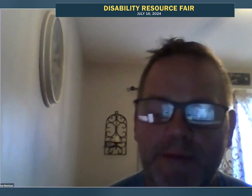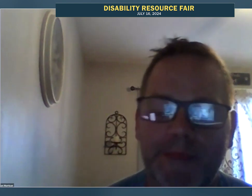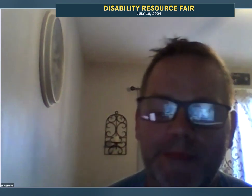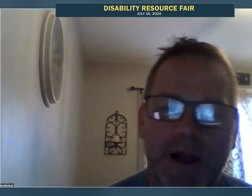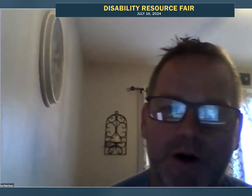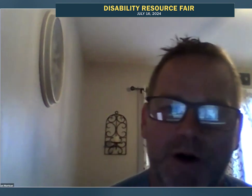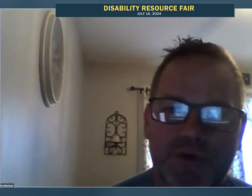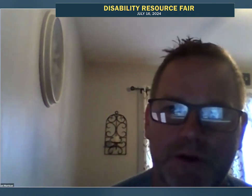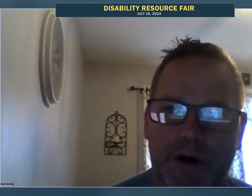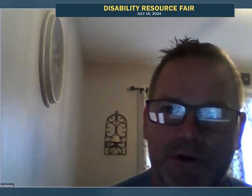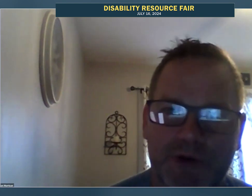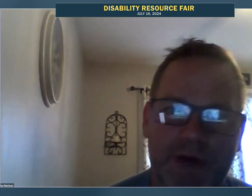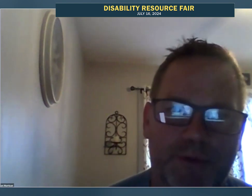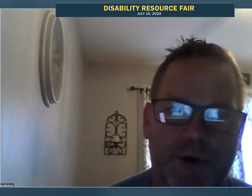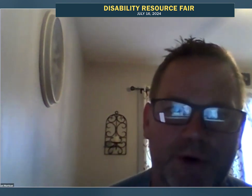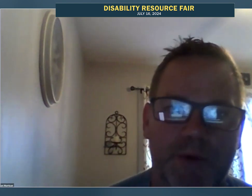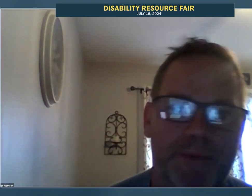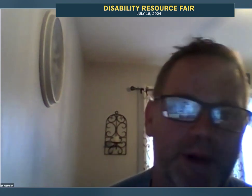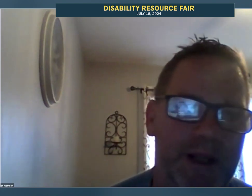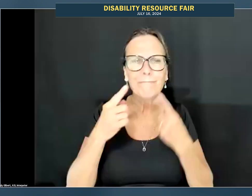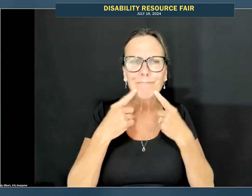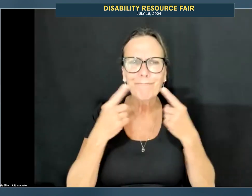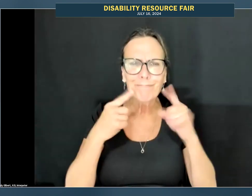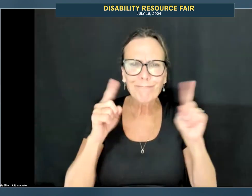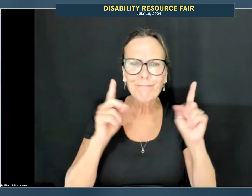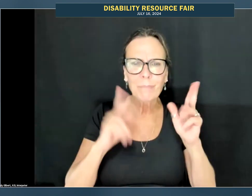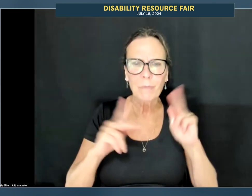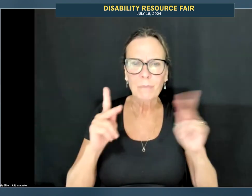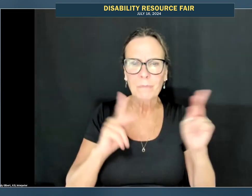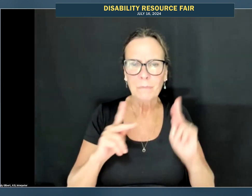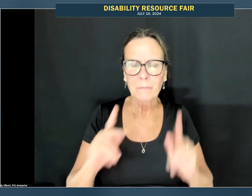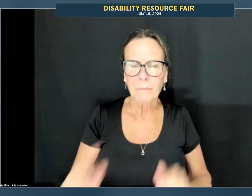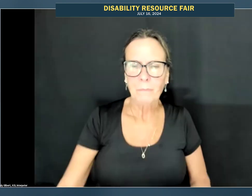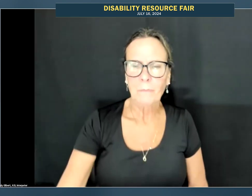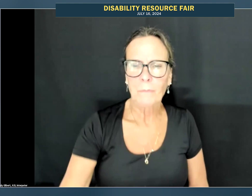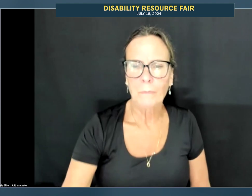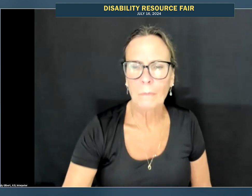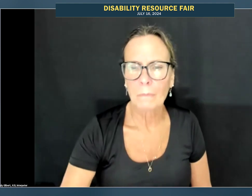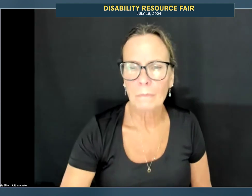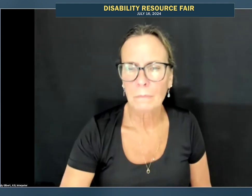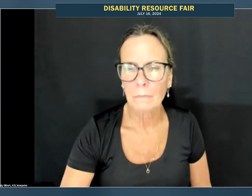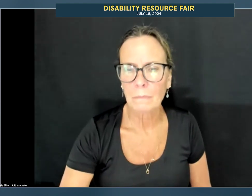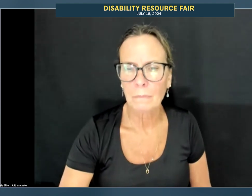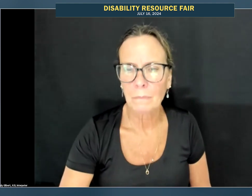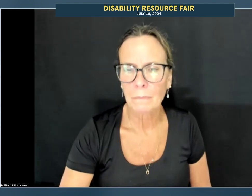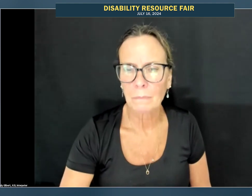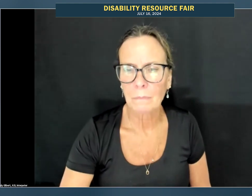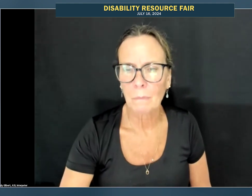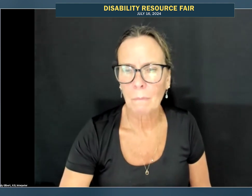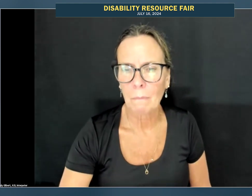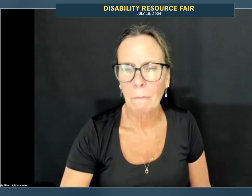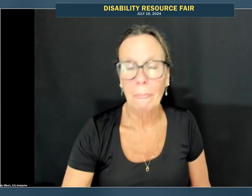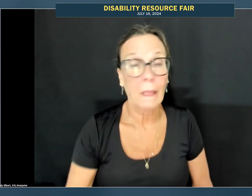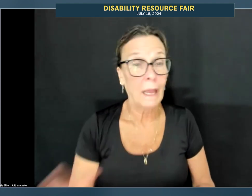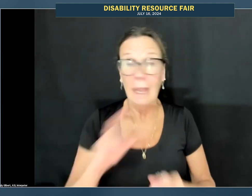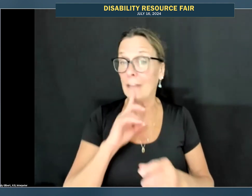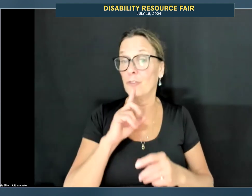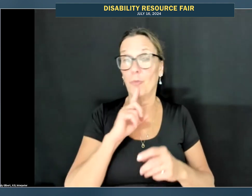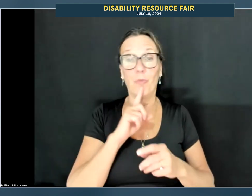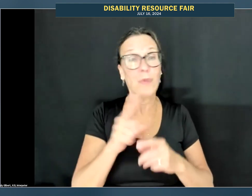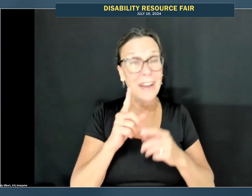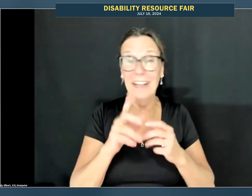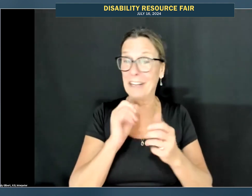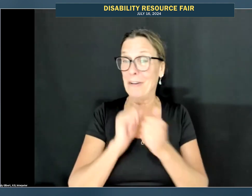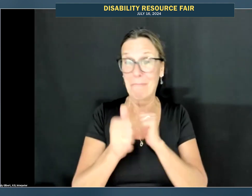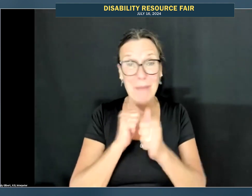celebrities, and our travel program, we play against one of the teams we play against a lot. And it gets really competitive and it gets really